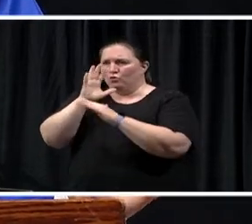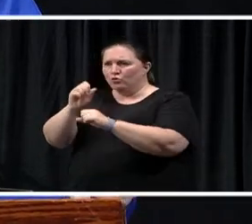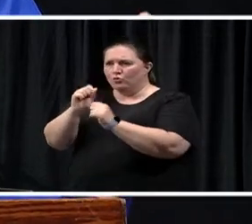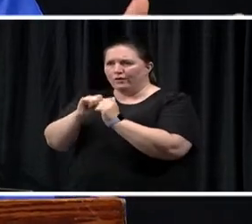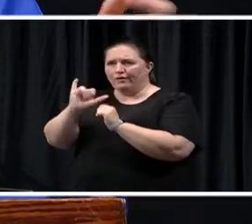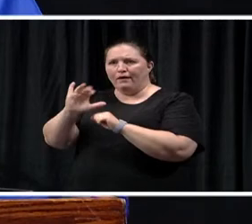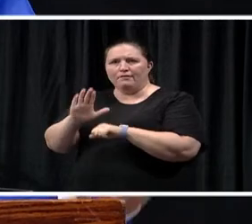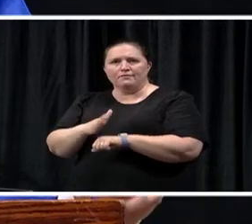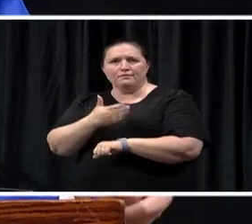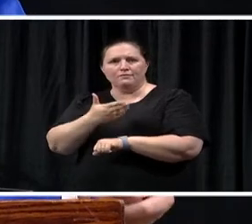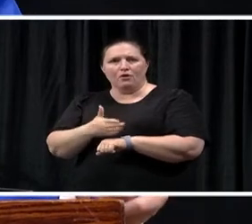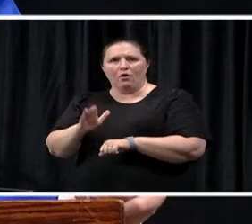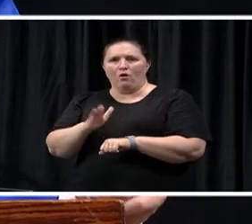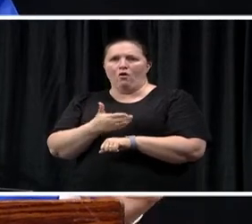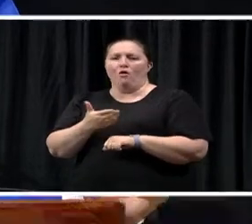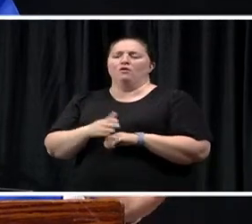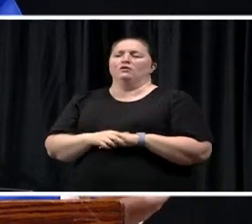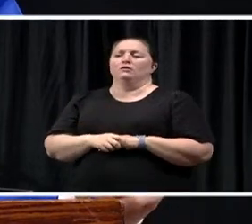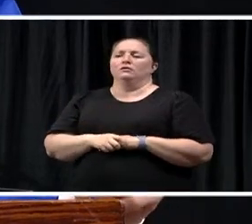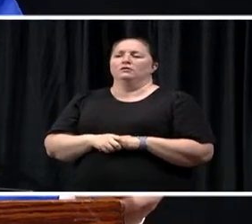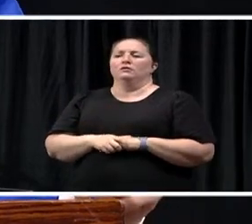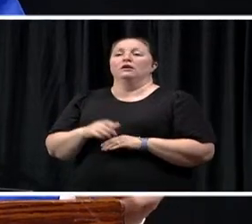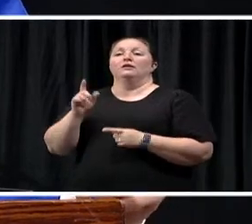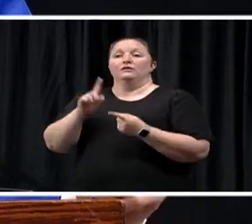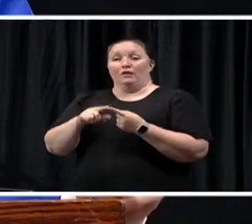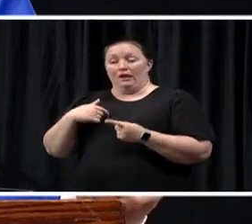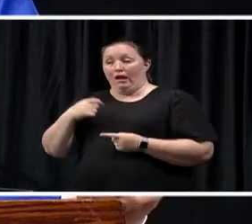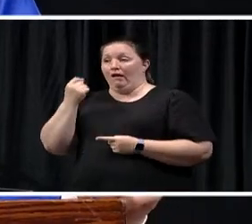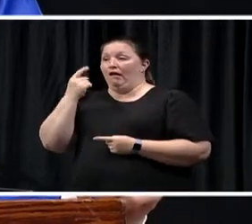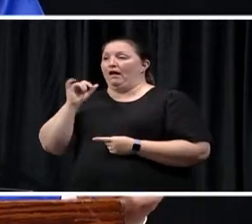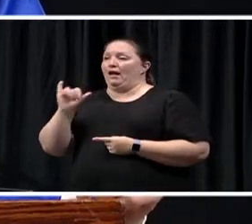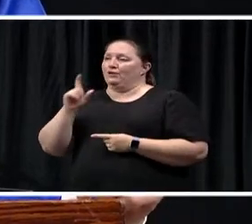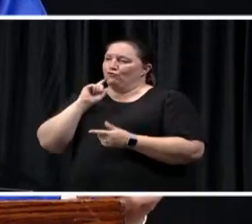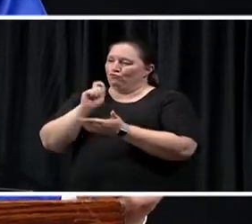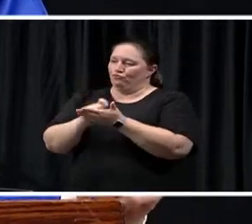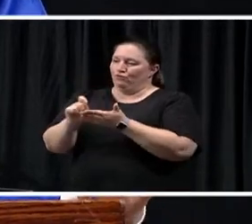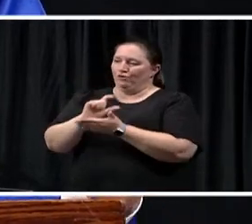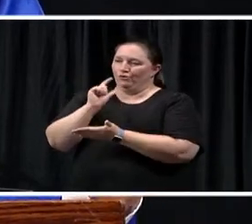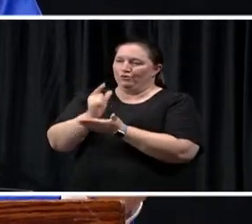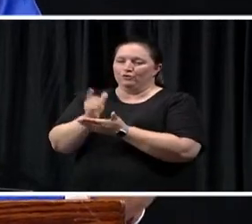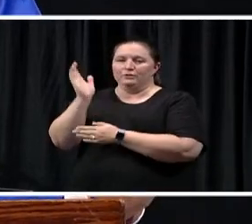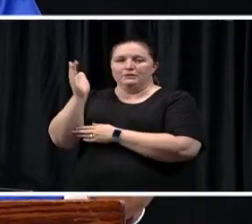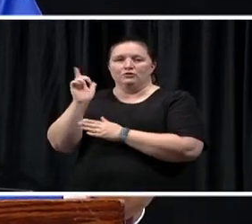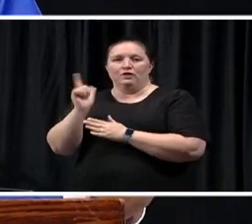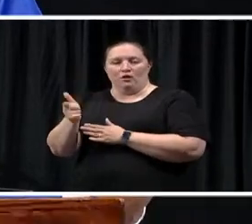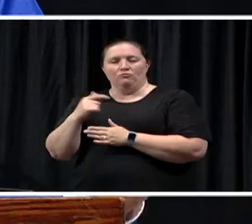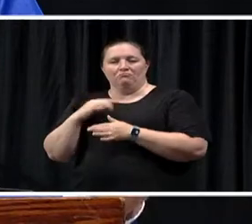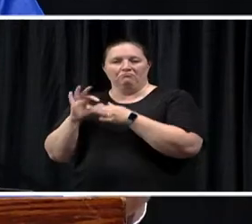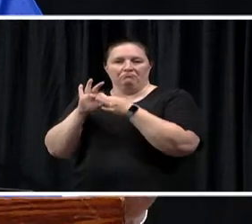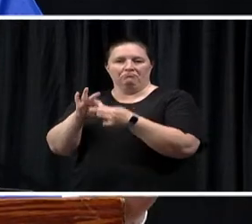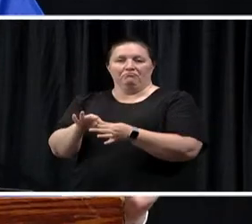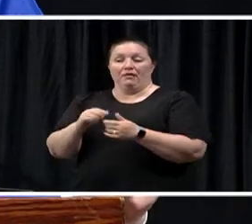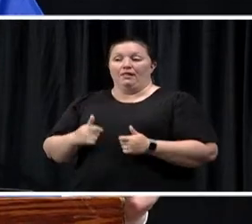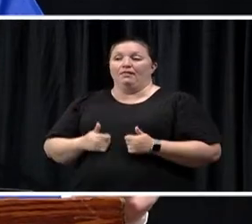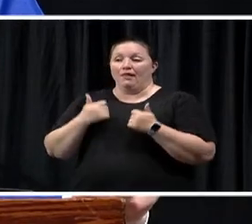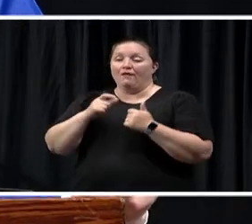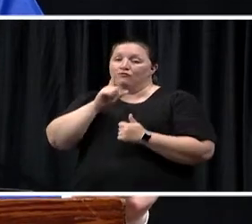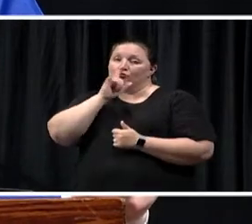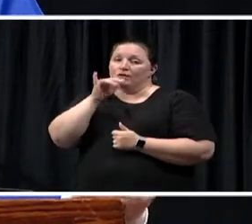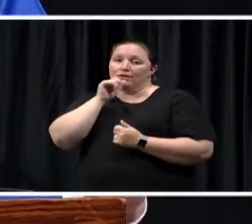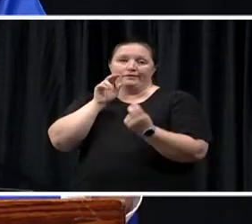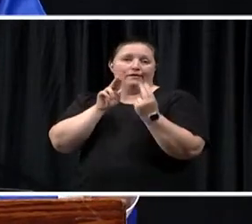song that never really struck a chord with him until he needed to write a graduation speech a few years later. Life truly is a